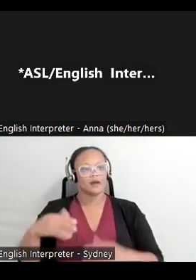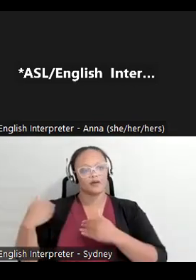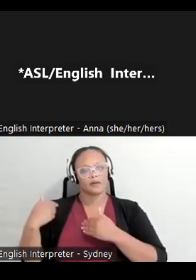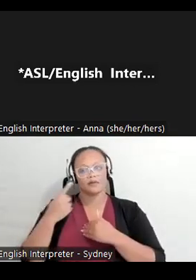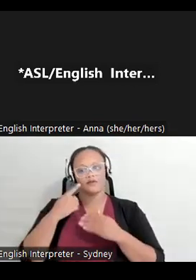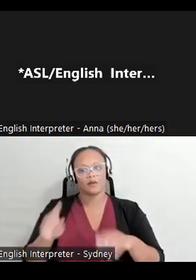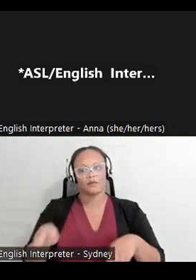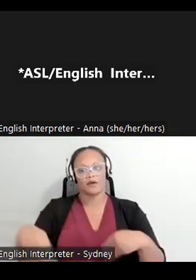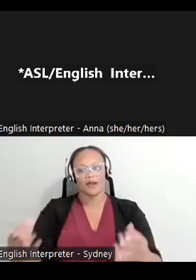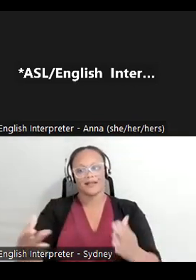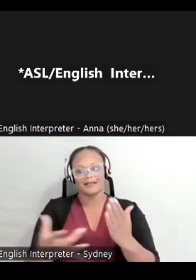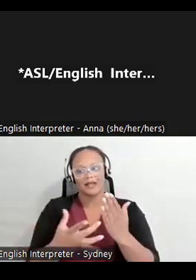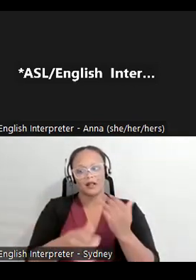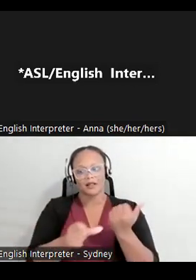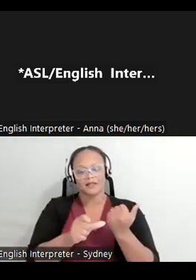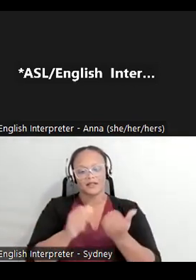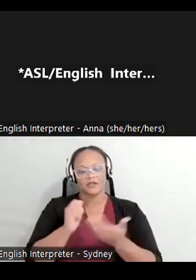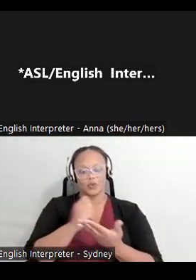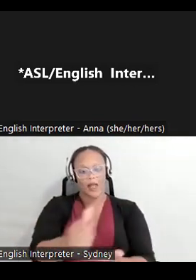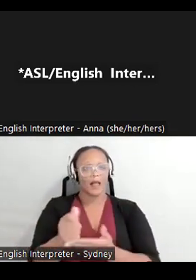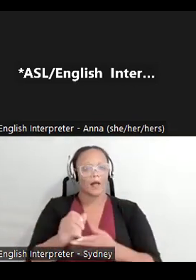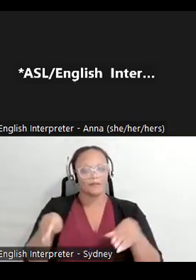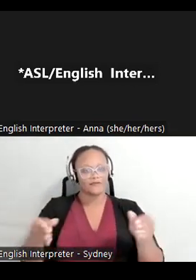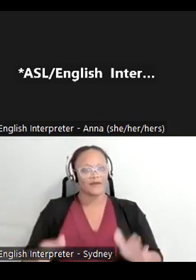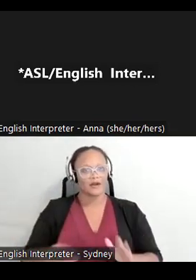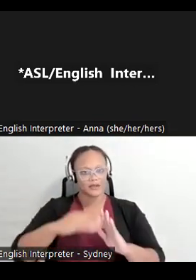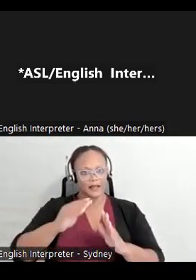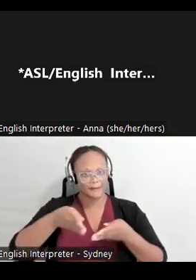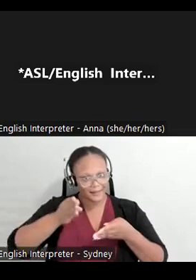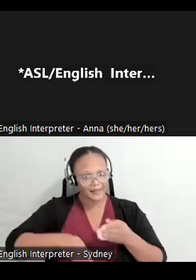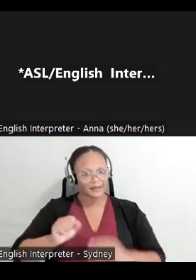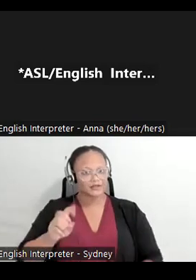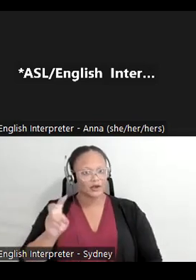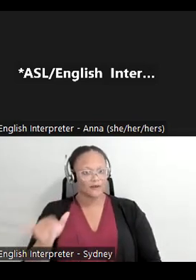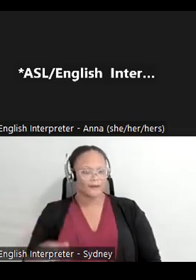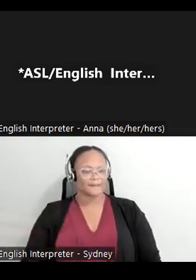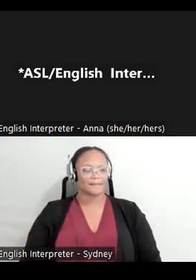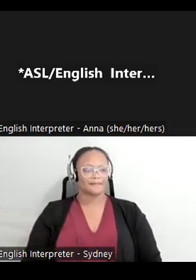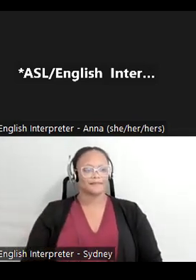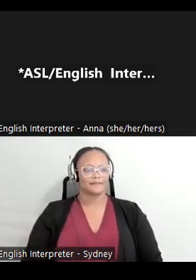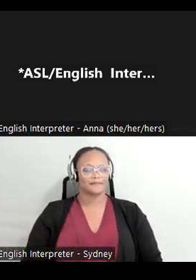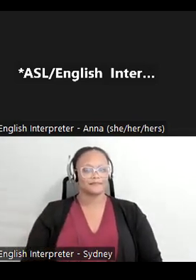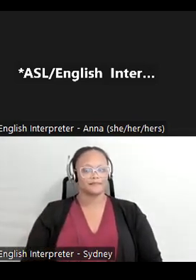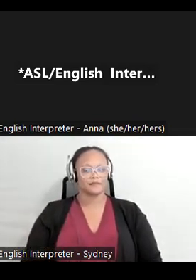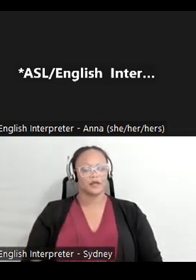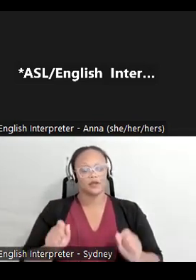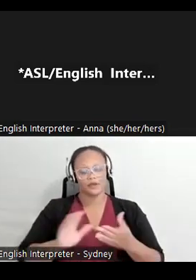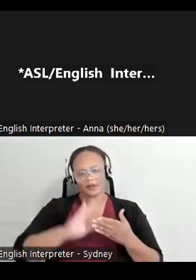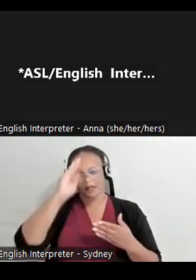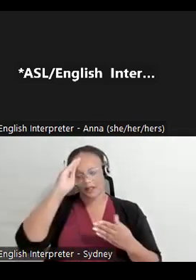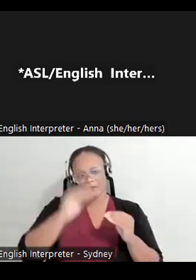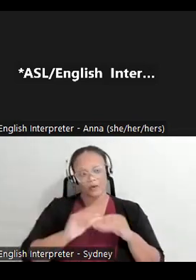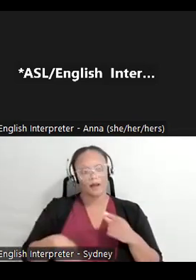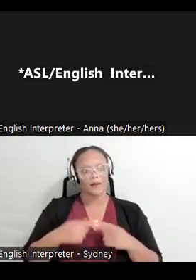to childcare providers to help them complete the survey. You can find out information about the stipends on our stipend